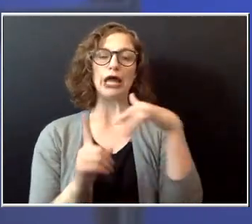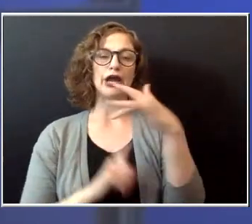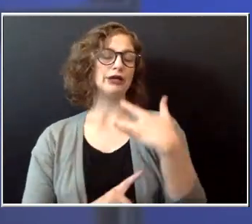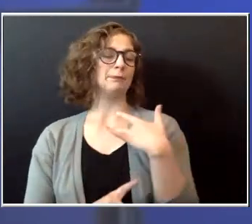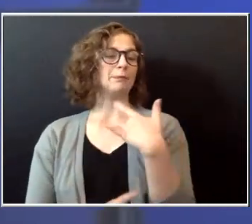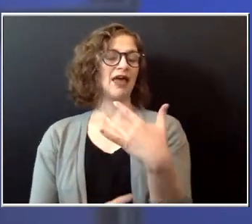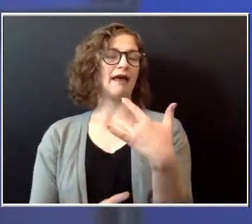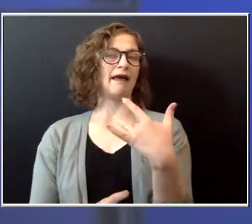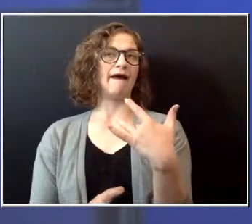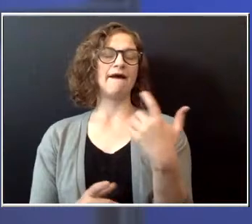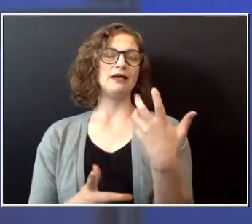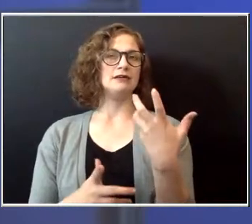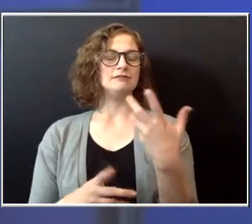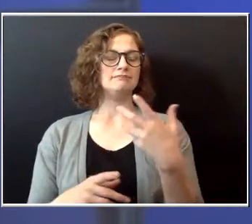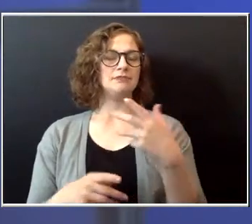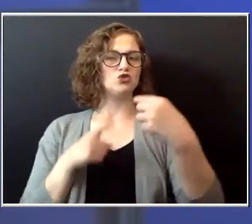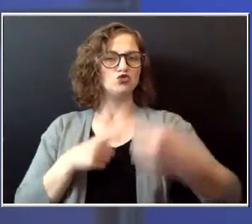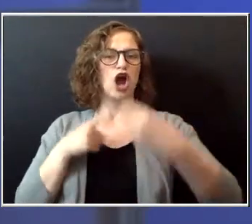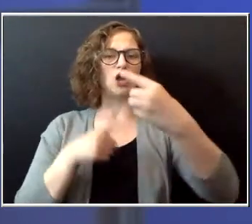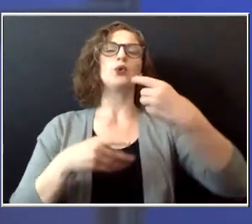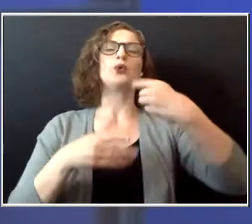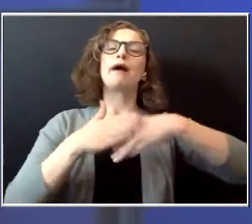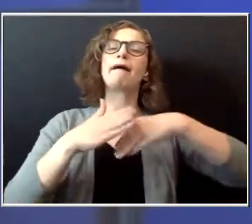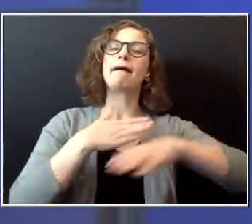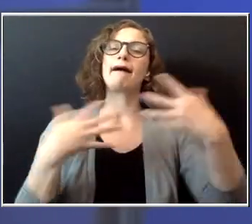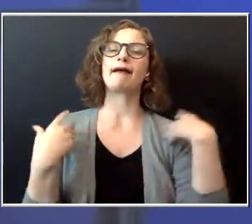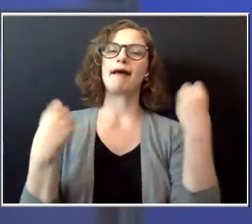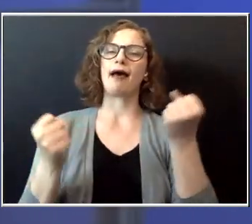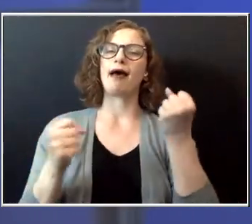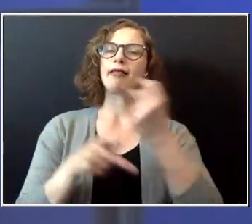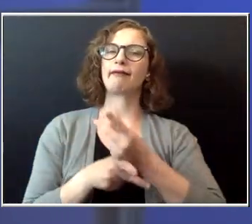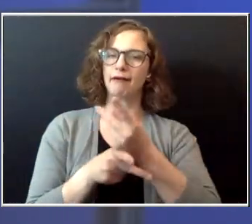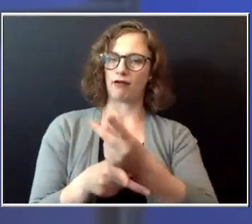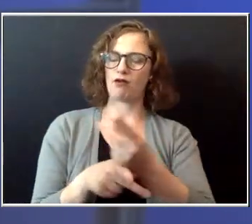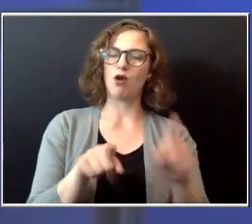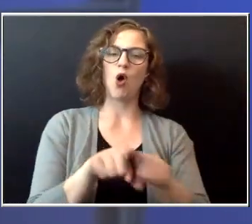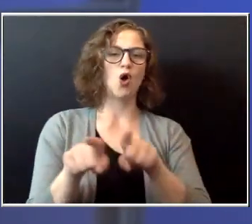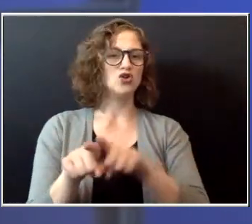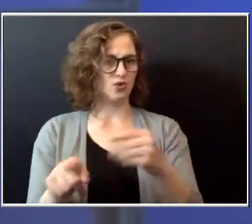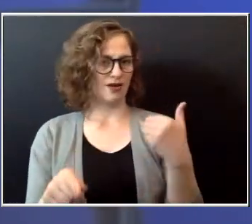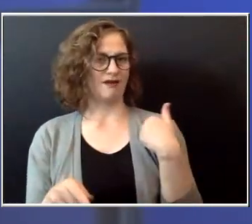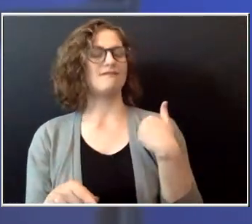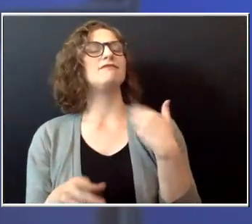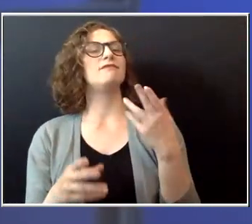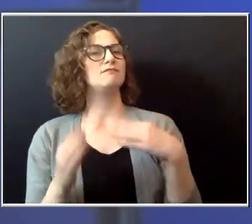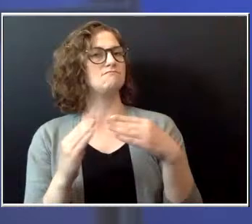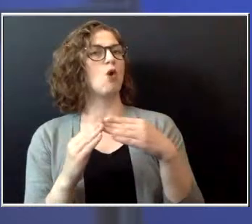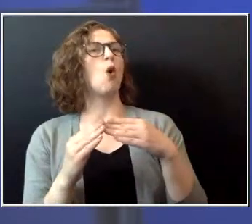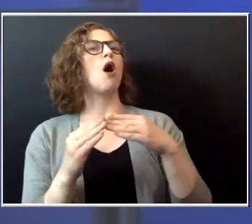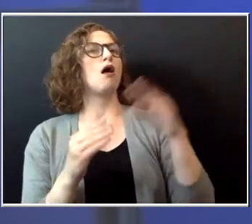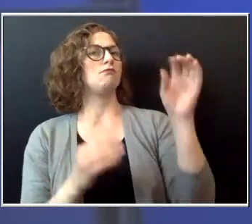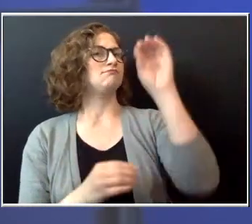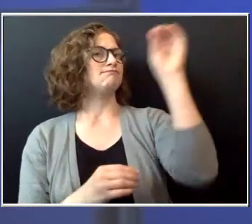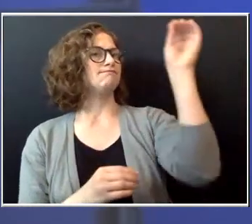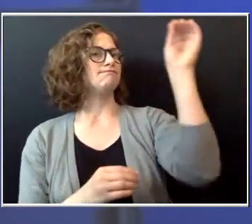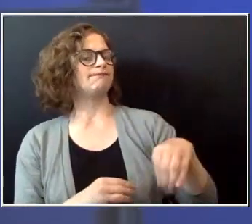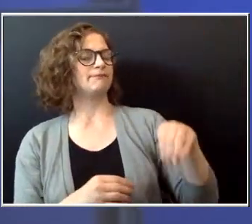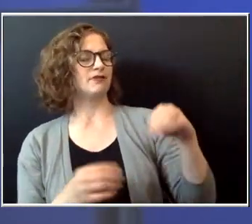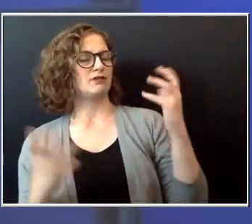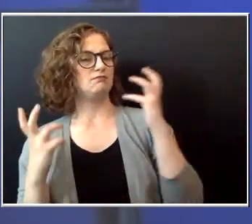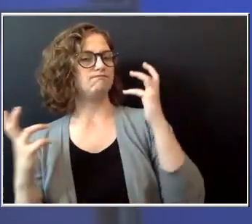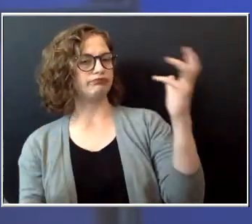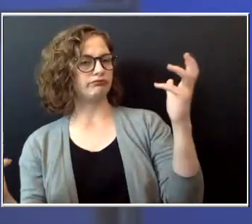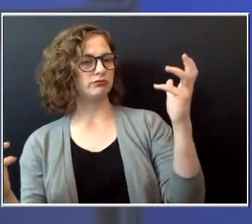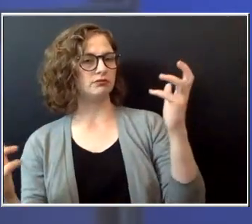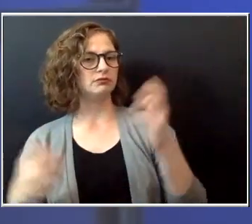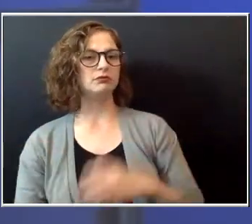and they also have higher rates of overweight or a diagnosis of obesity. And many times people don't realize that. They think of